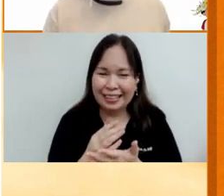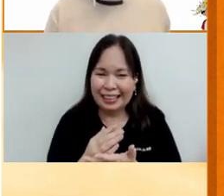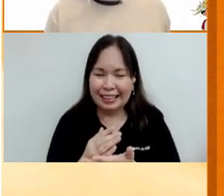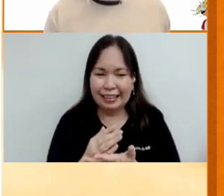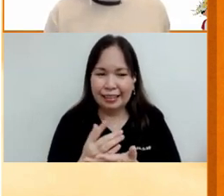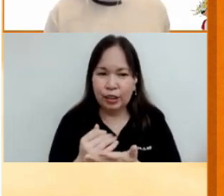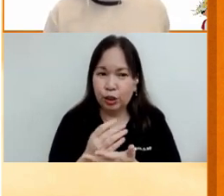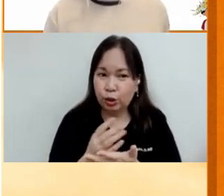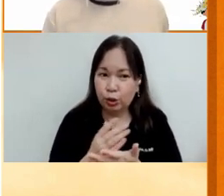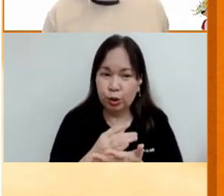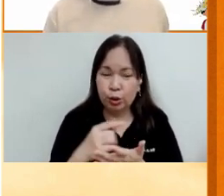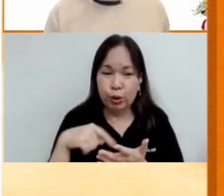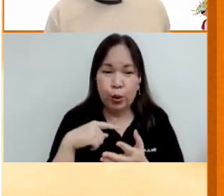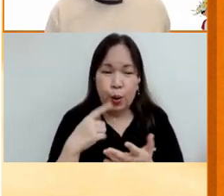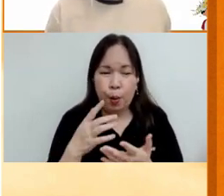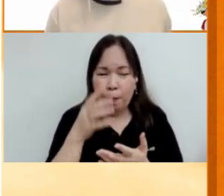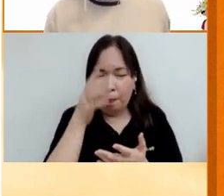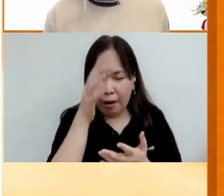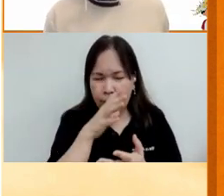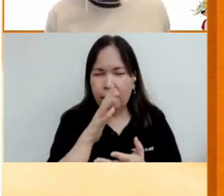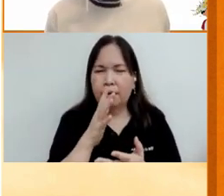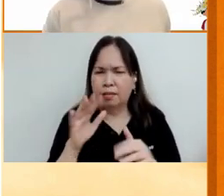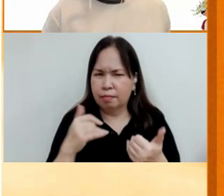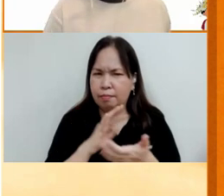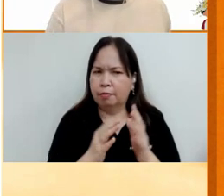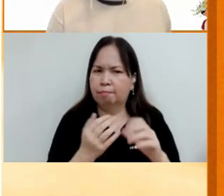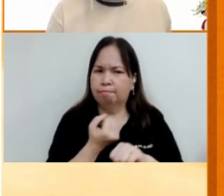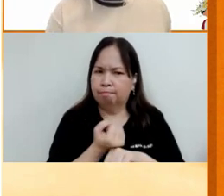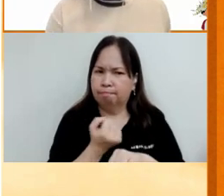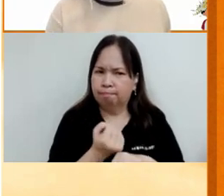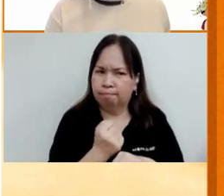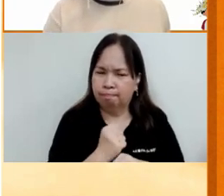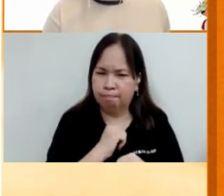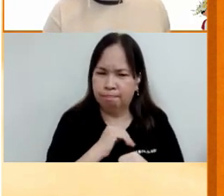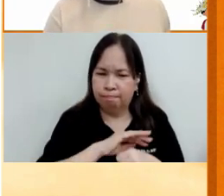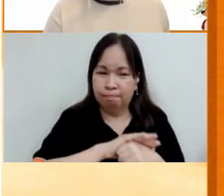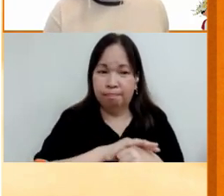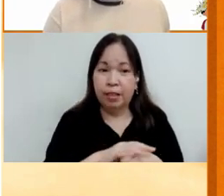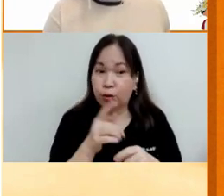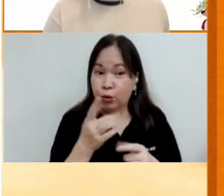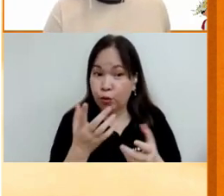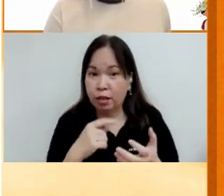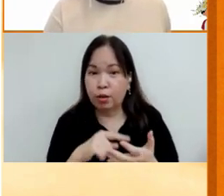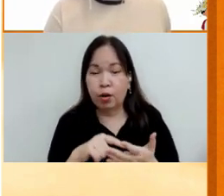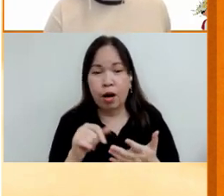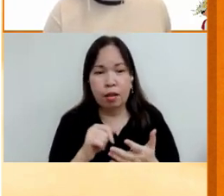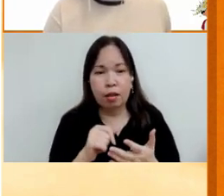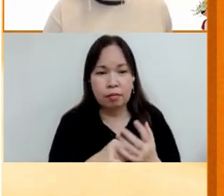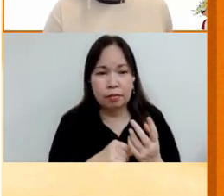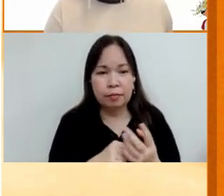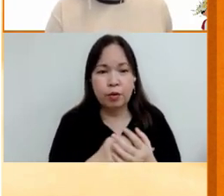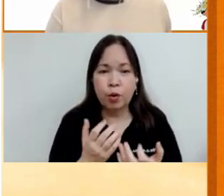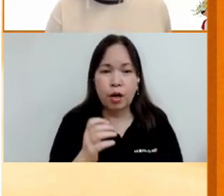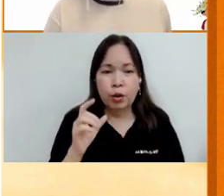It's a book about resilient parenting, so please check it out. And for those who are interested in low-fee